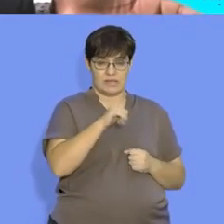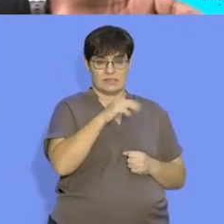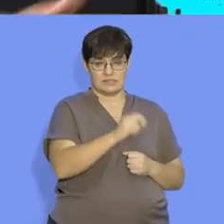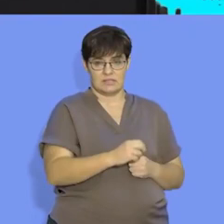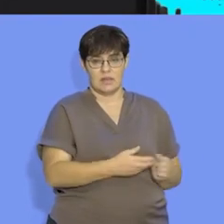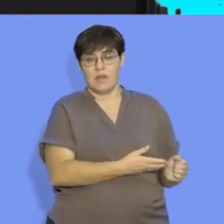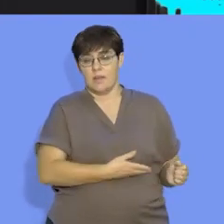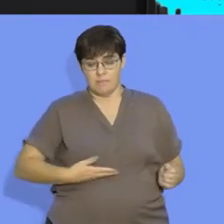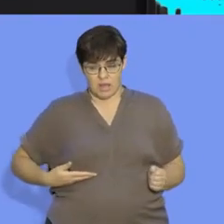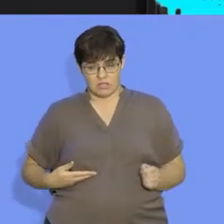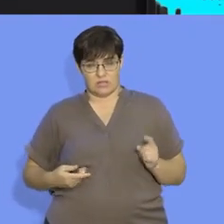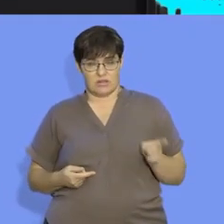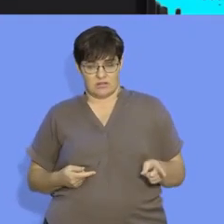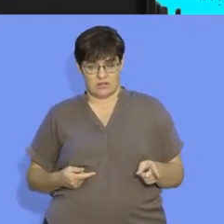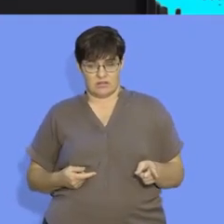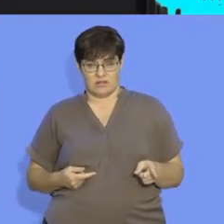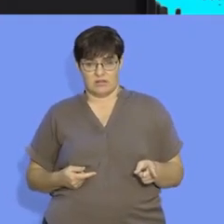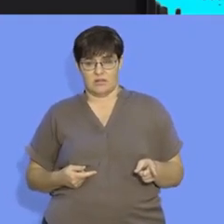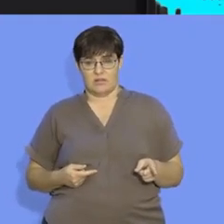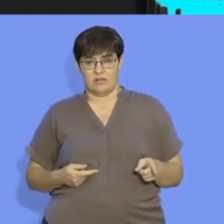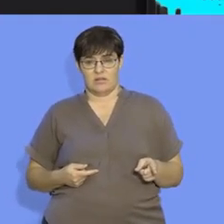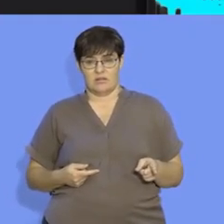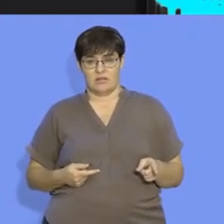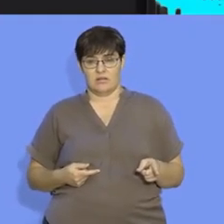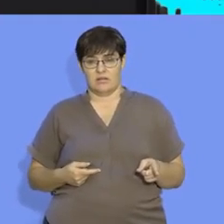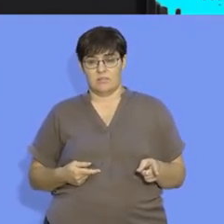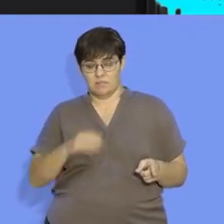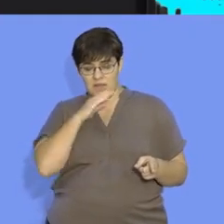strong acid. Partial ionization,